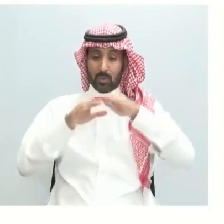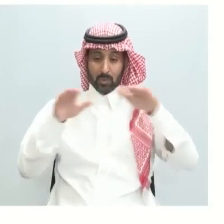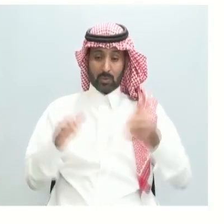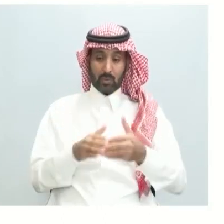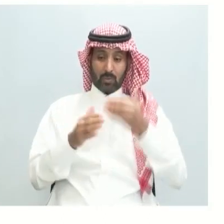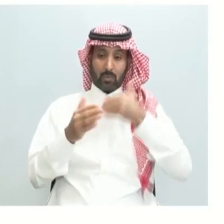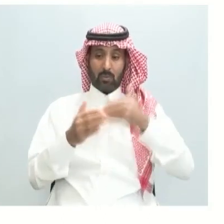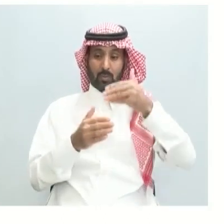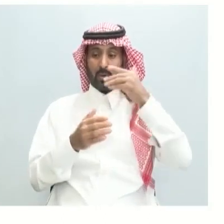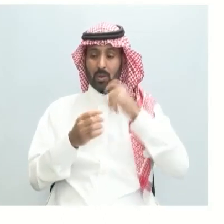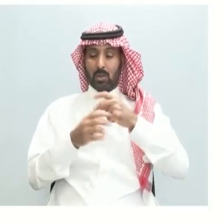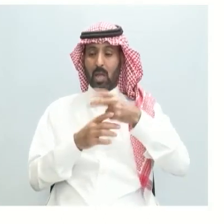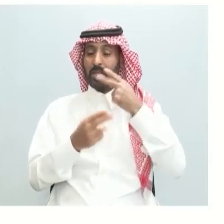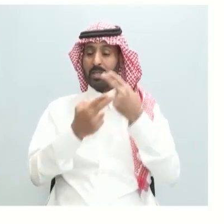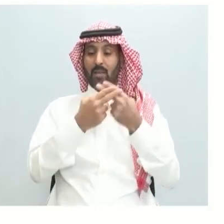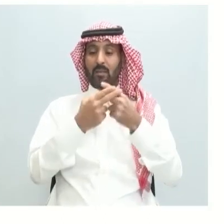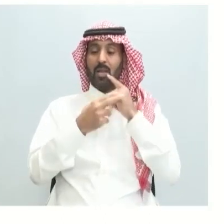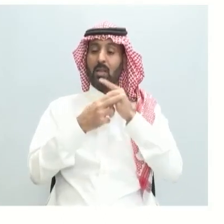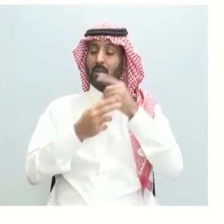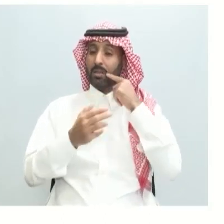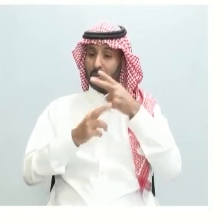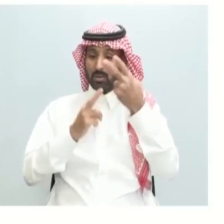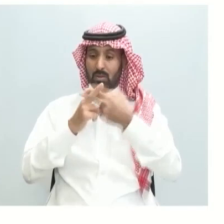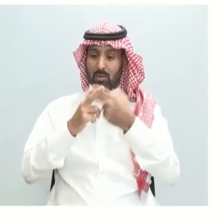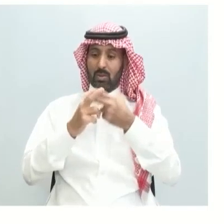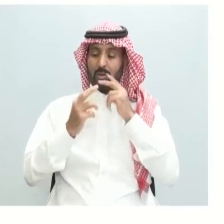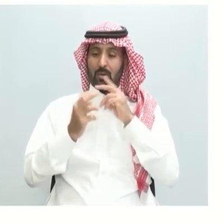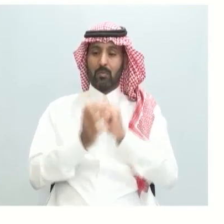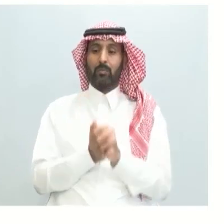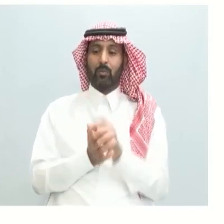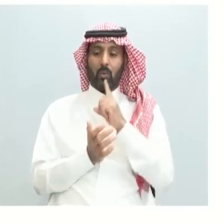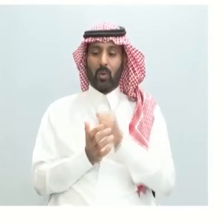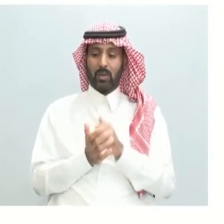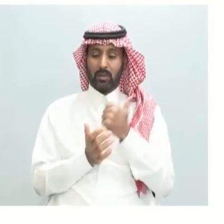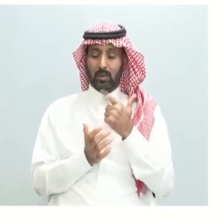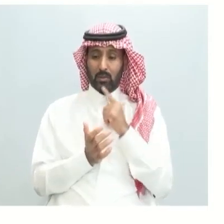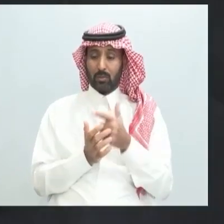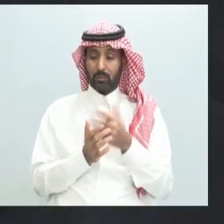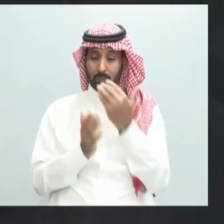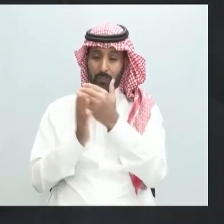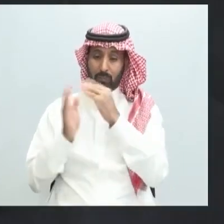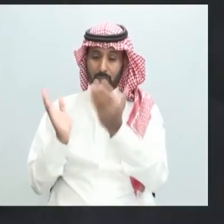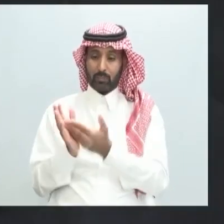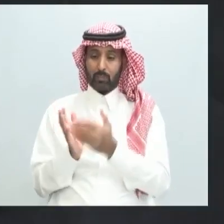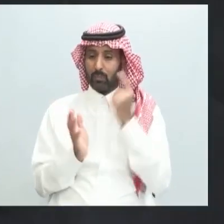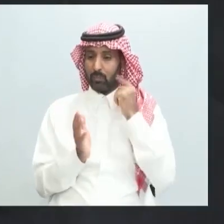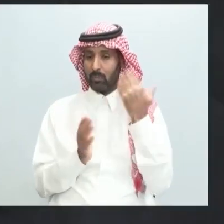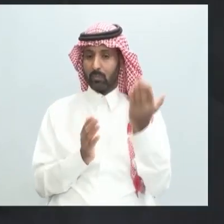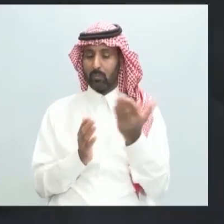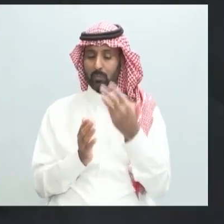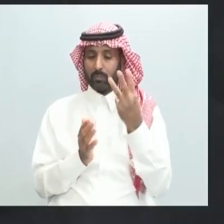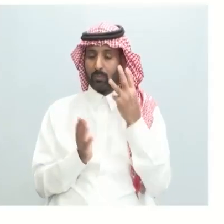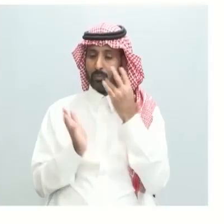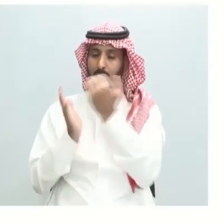7-star Armani hotel with 160 rooms. So, now that we have listened to the